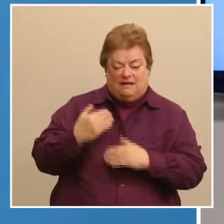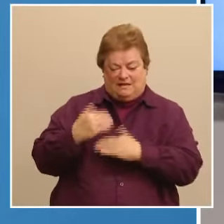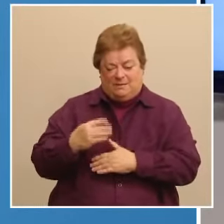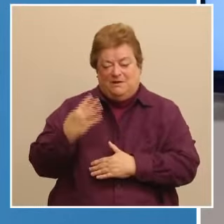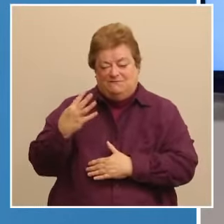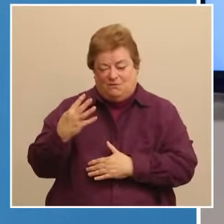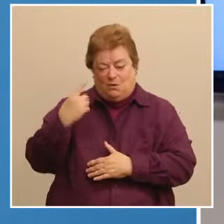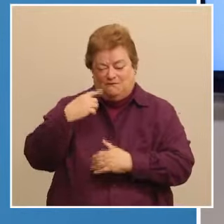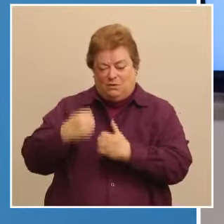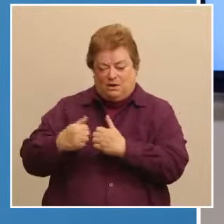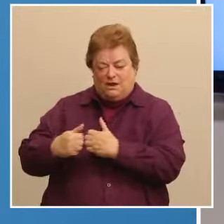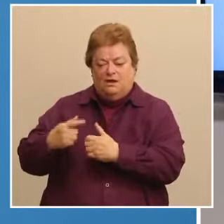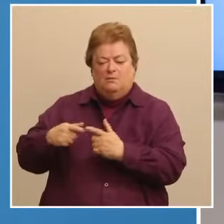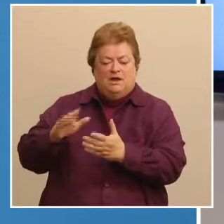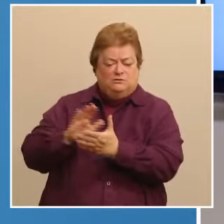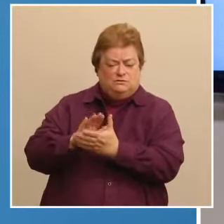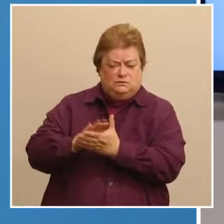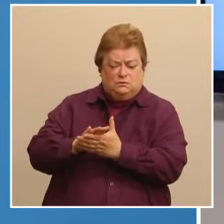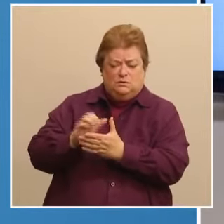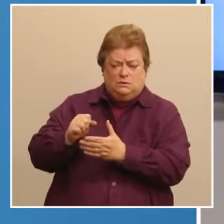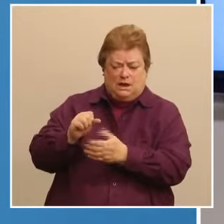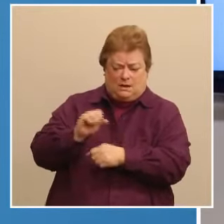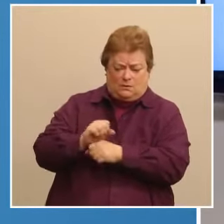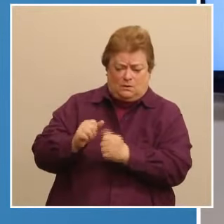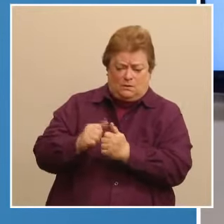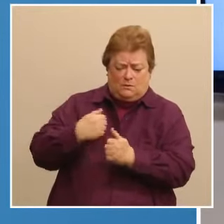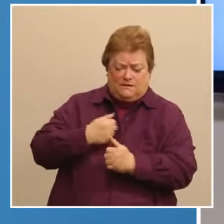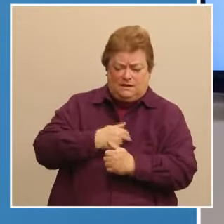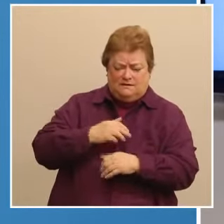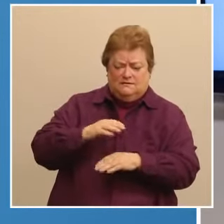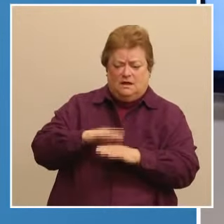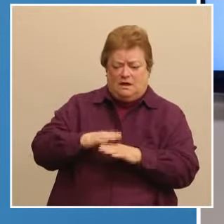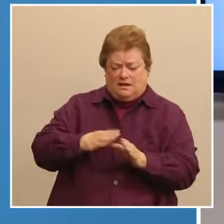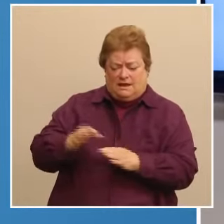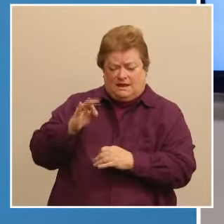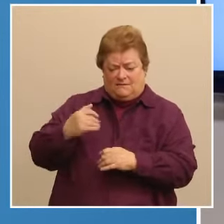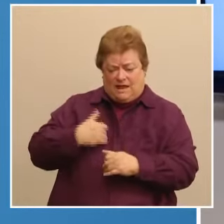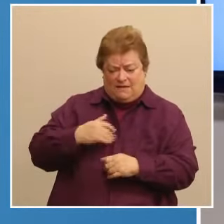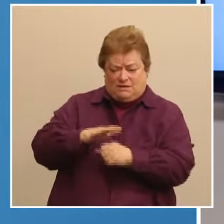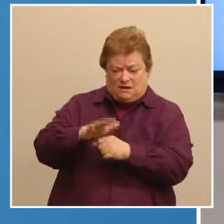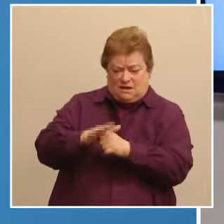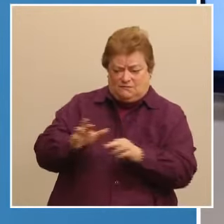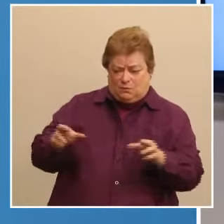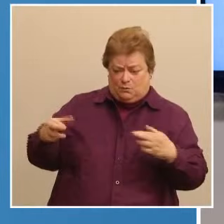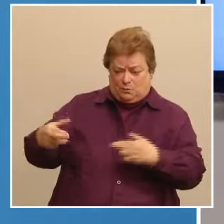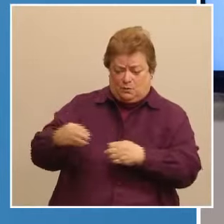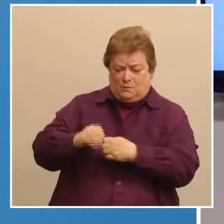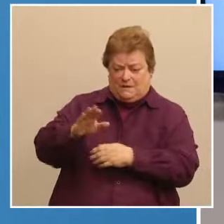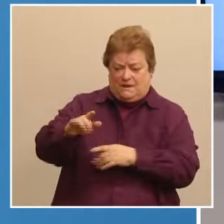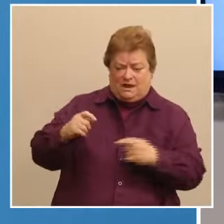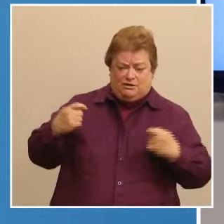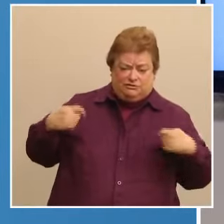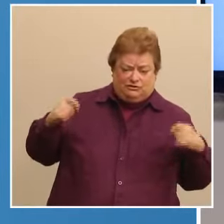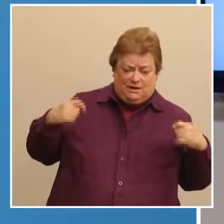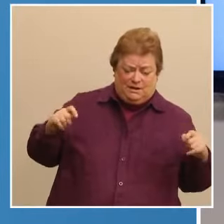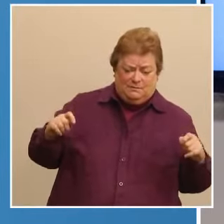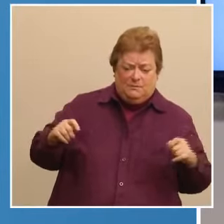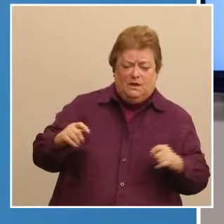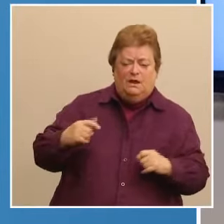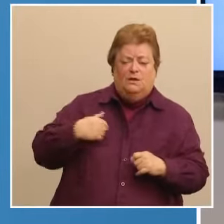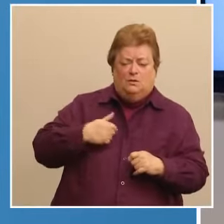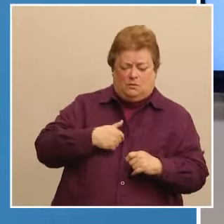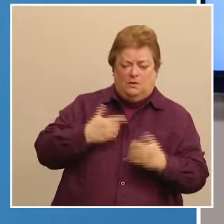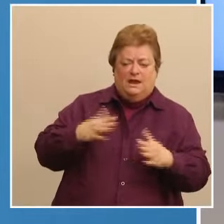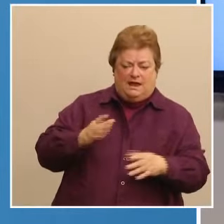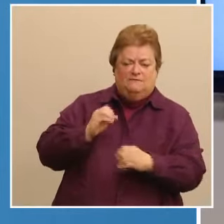schools can work with us on a plan if they have the room in their gym for more, and we have approved